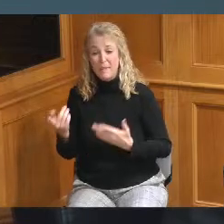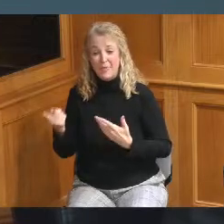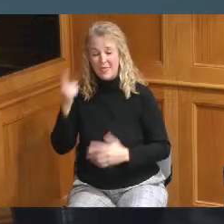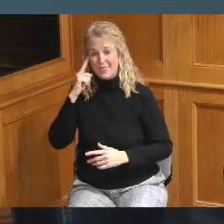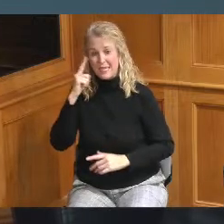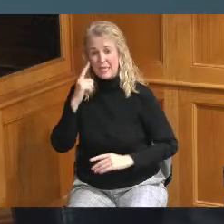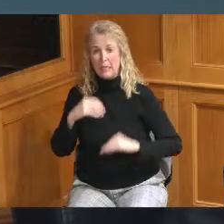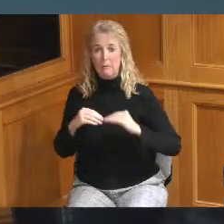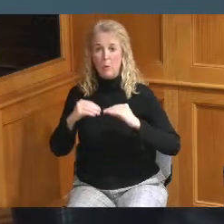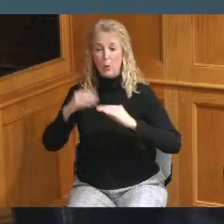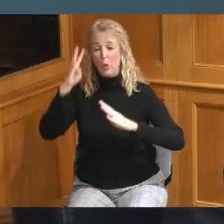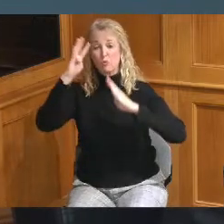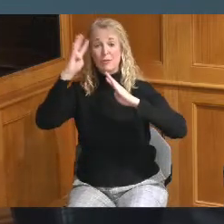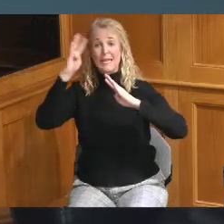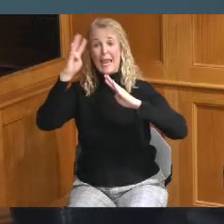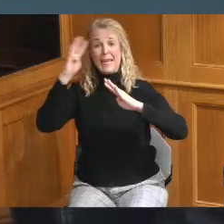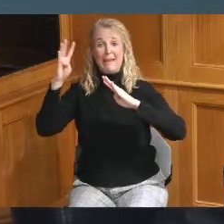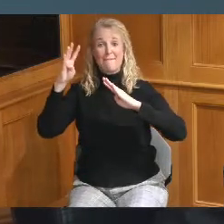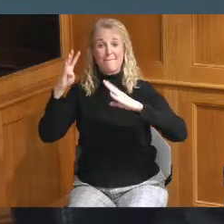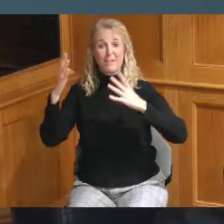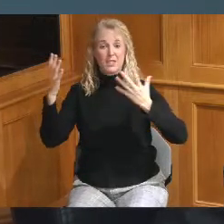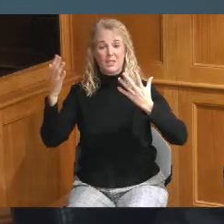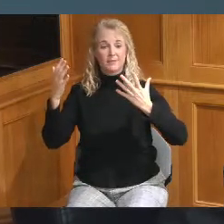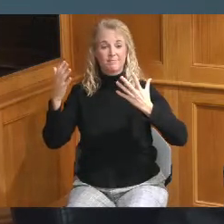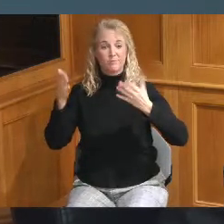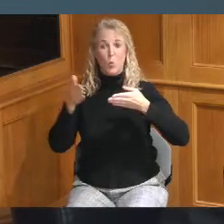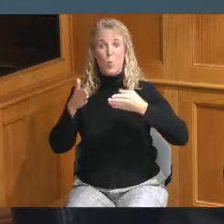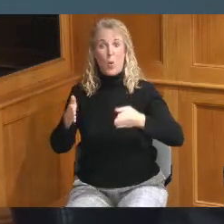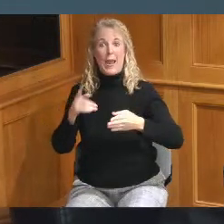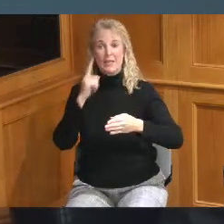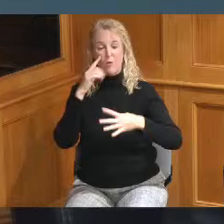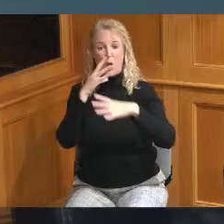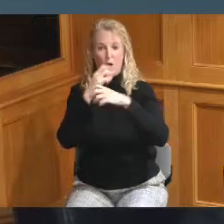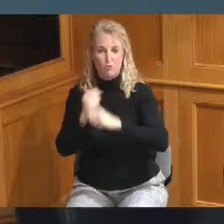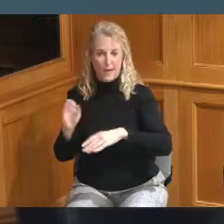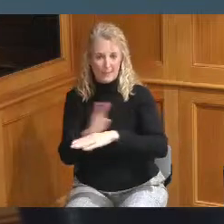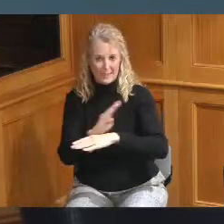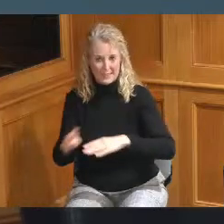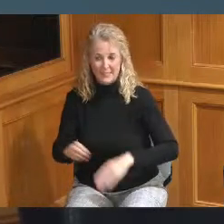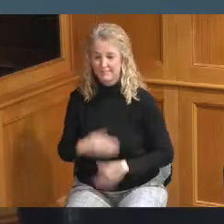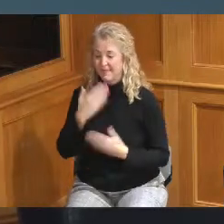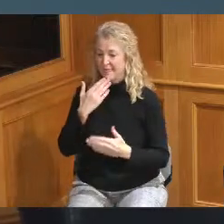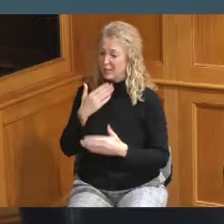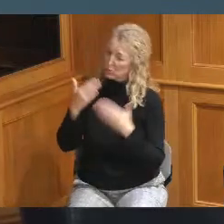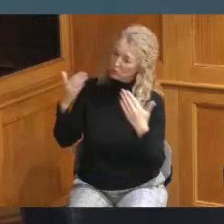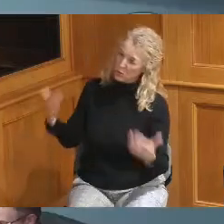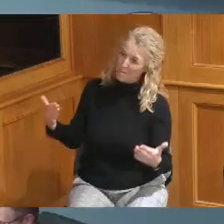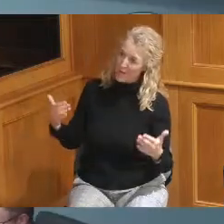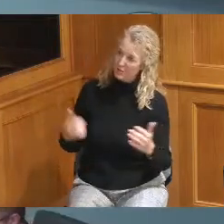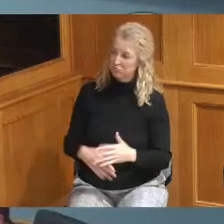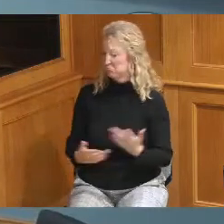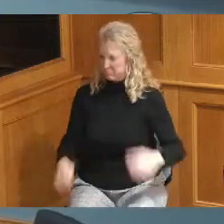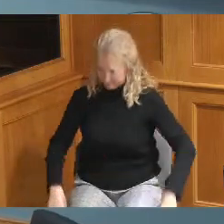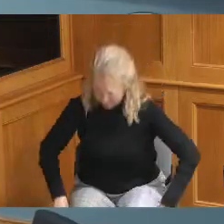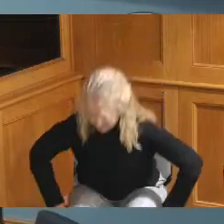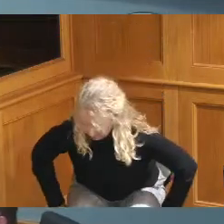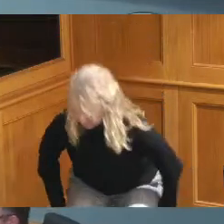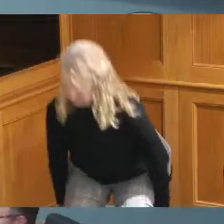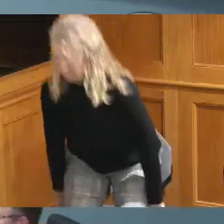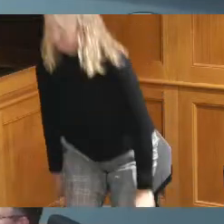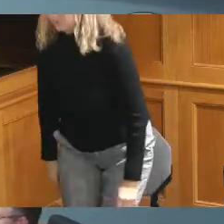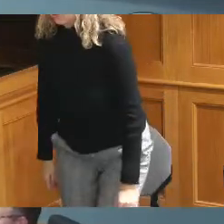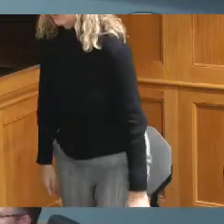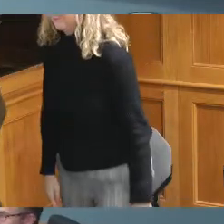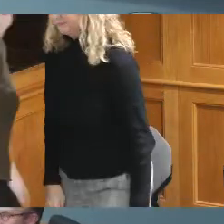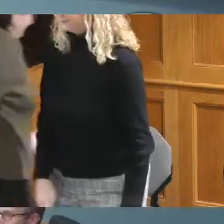to pump up the development of that area. So that's all I have. Thank you so much. Okay, thank you. We're going to go to by